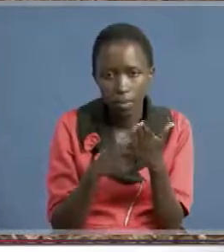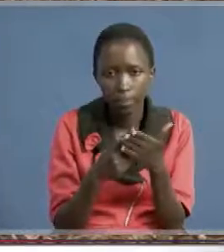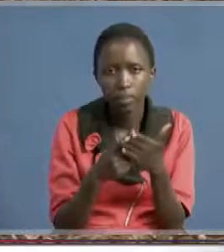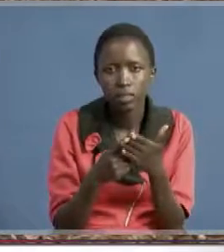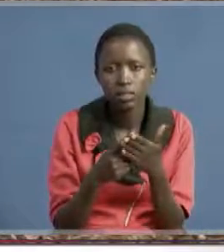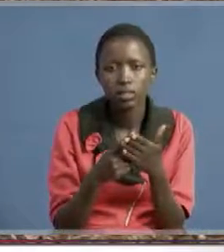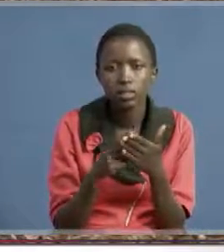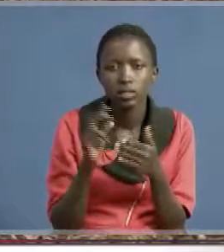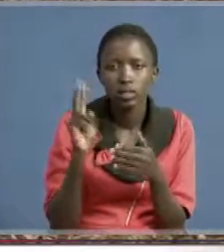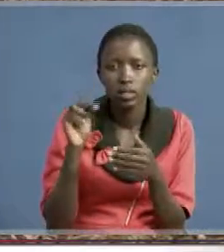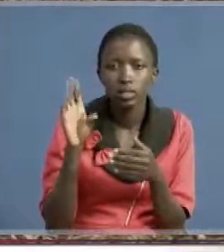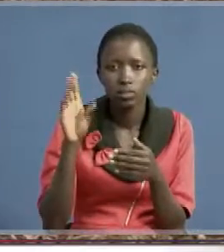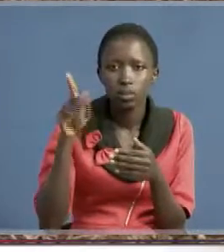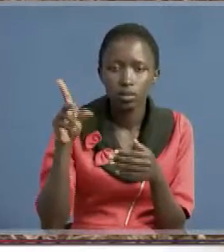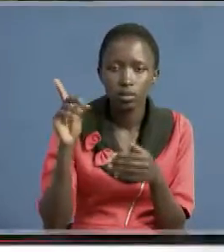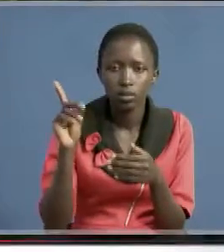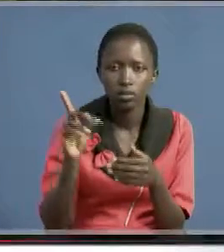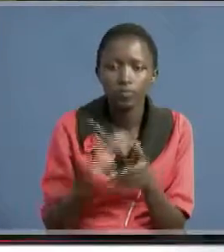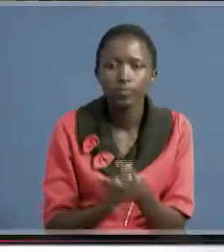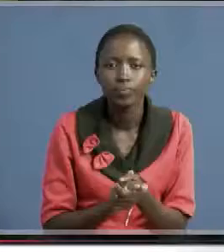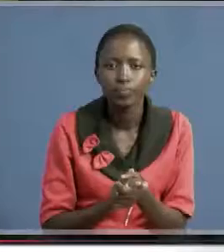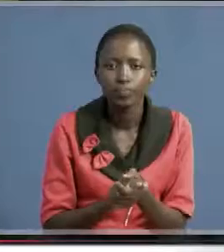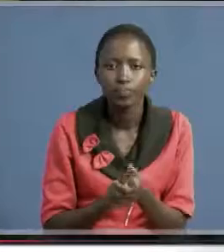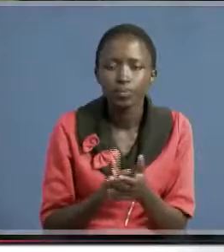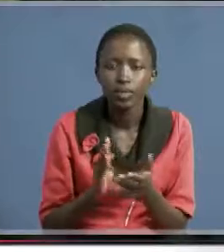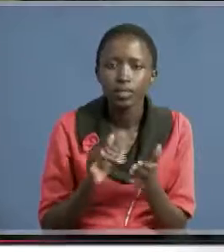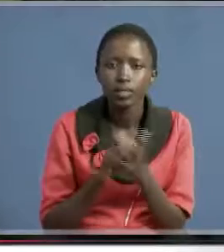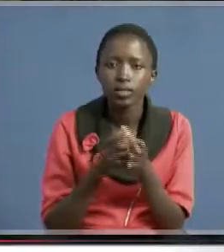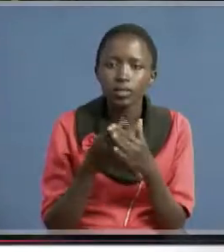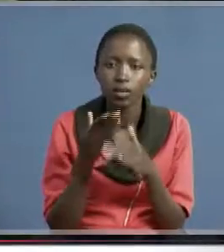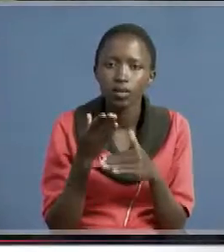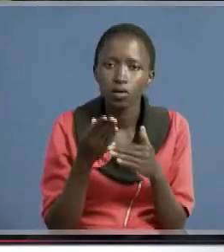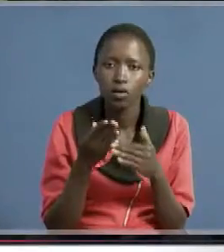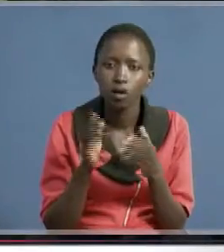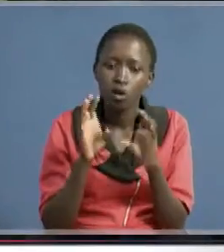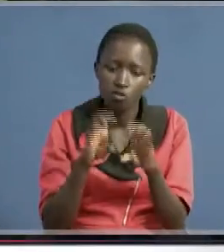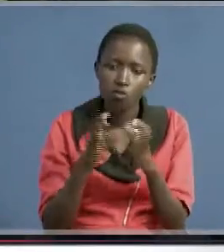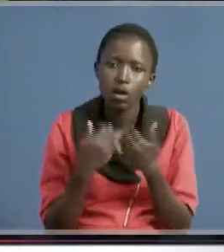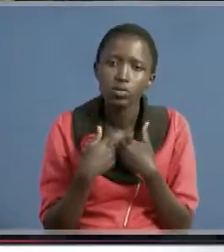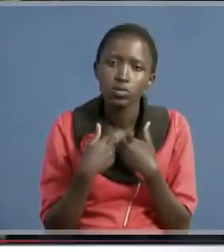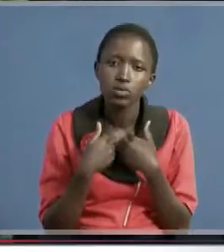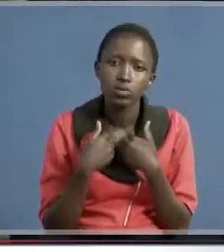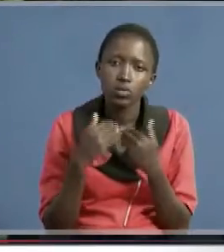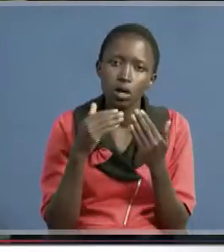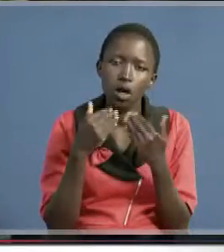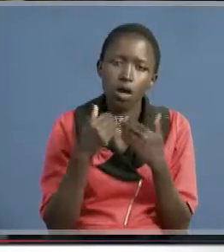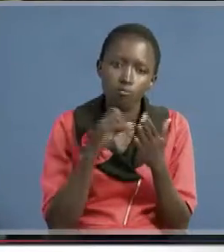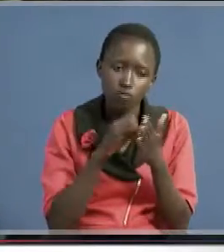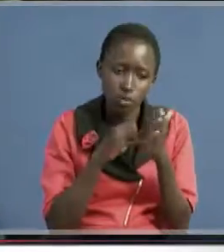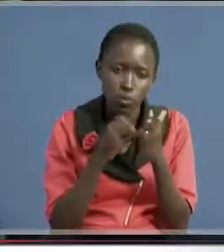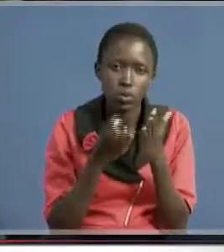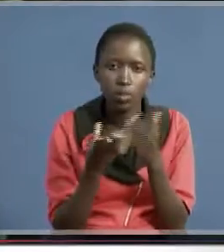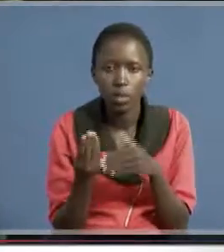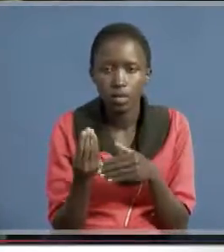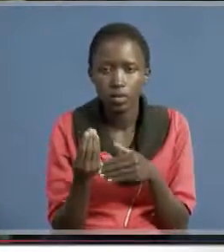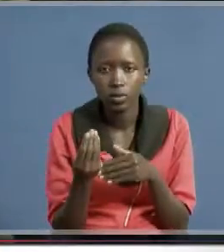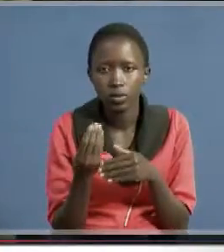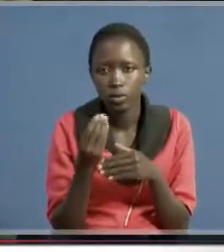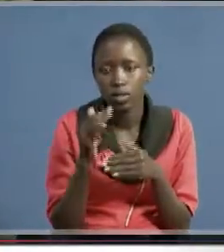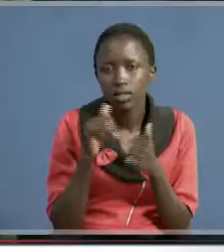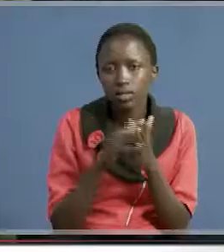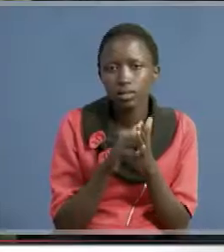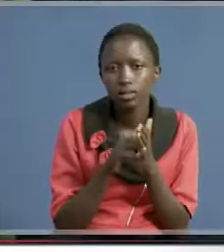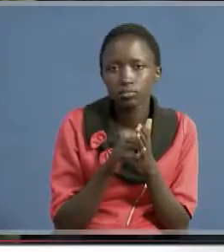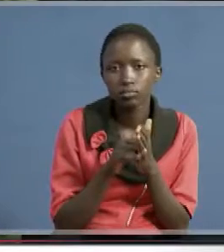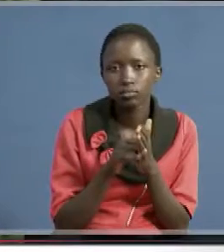National Cereals and Produce Board. We want to establish whether these farmers also owes factories money. So that is